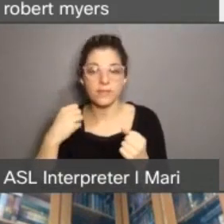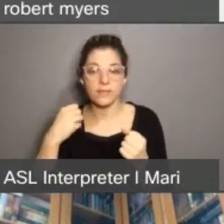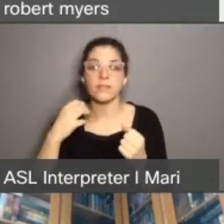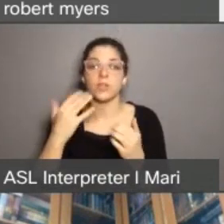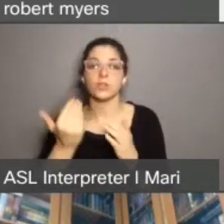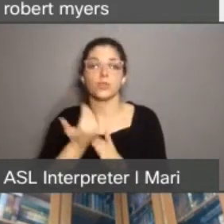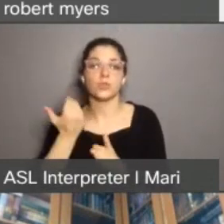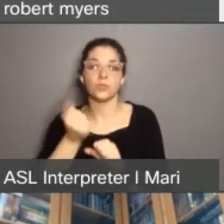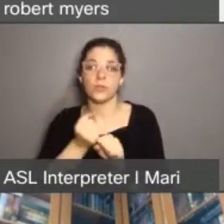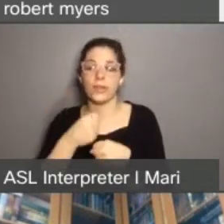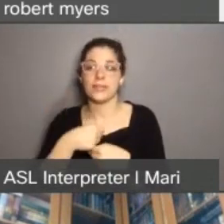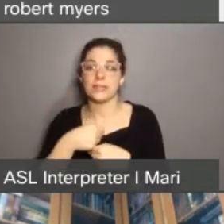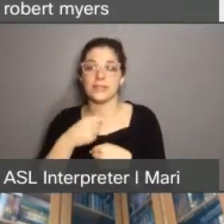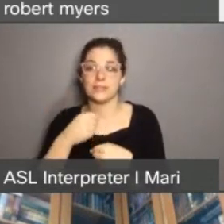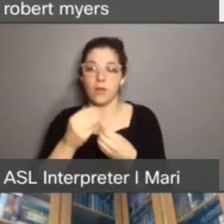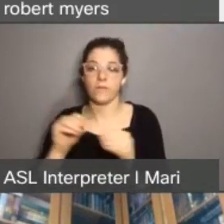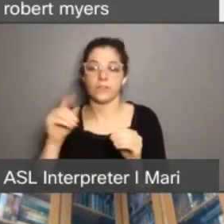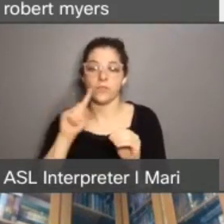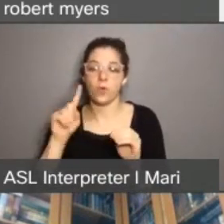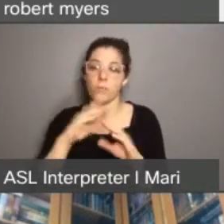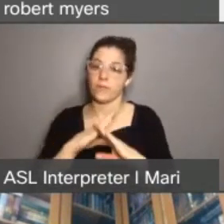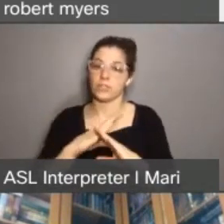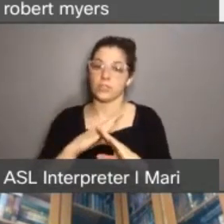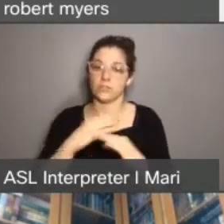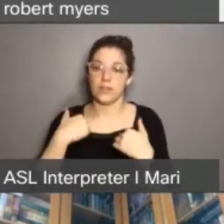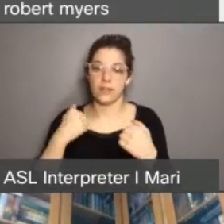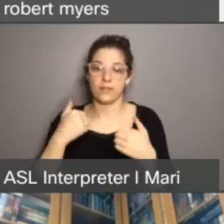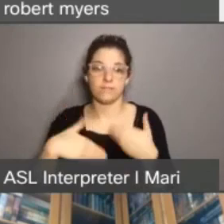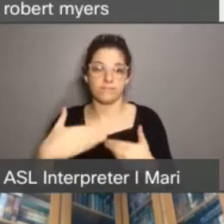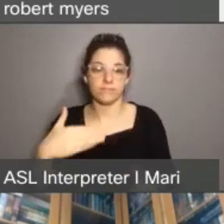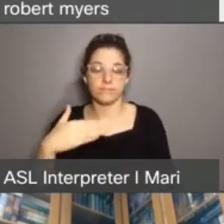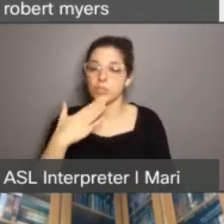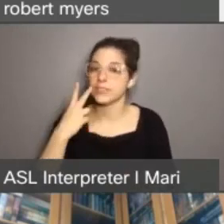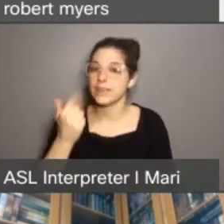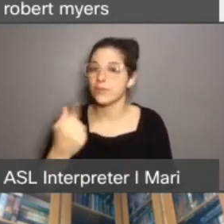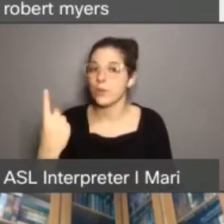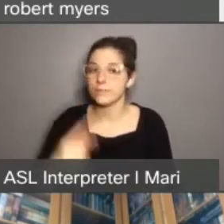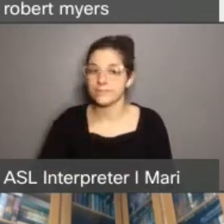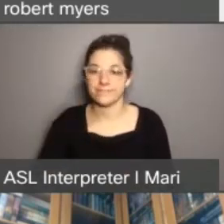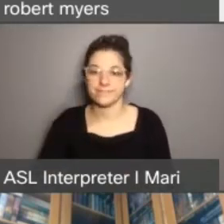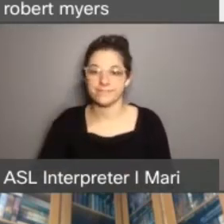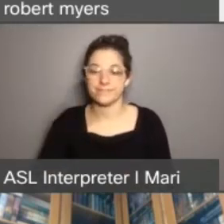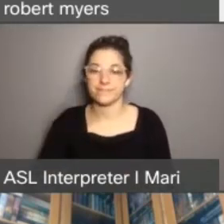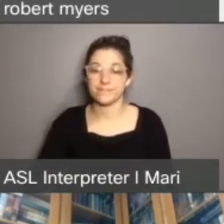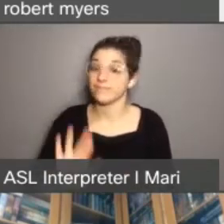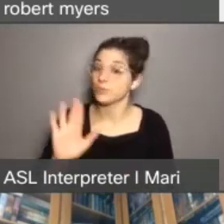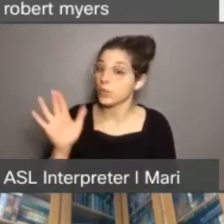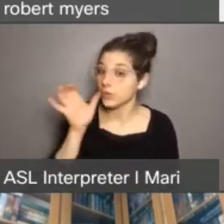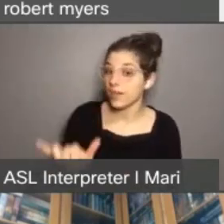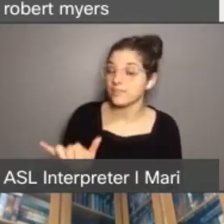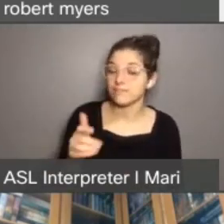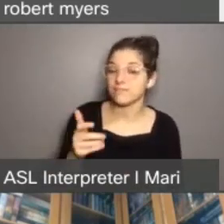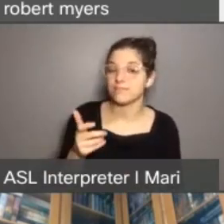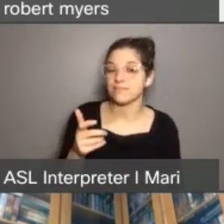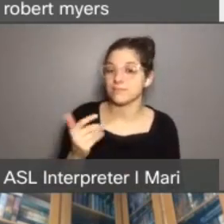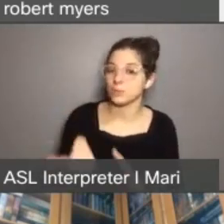newly created Office for Prevention and Health Initiatives. Good to see everybody. That is great to hear.